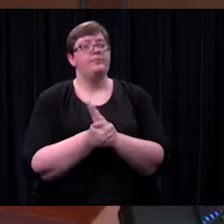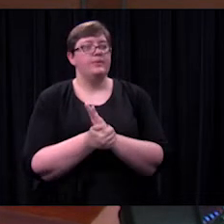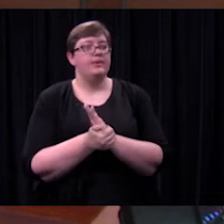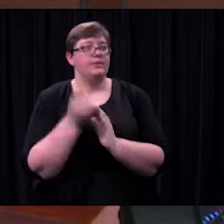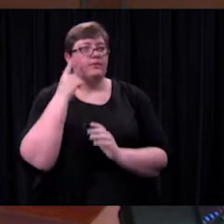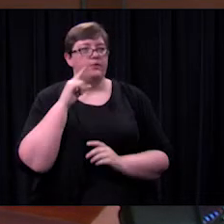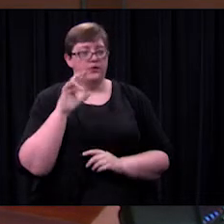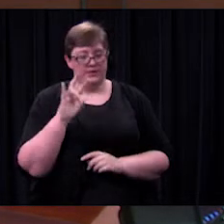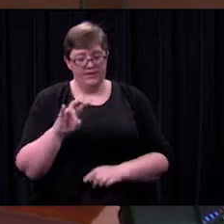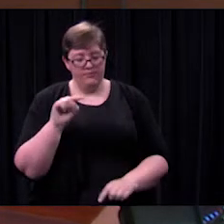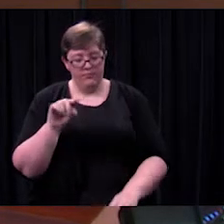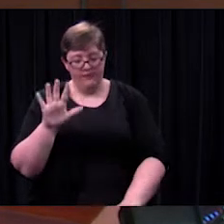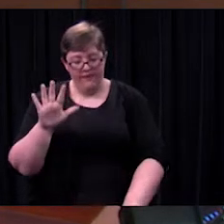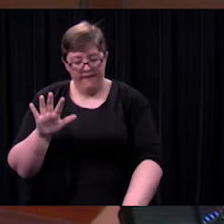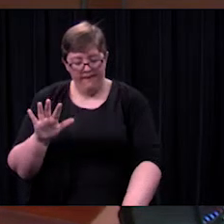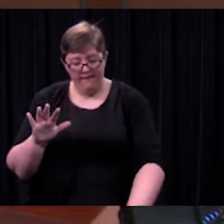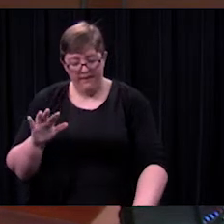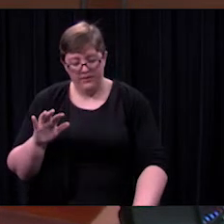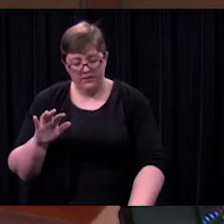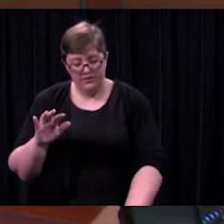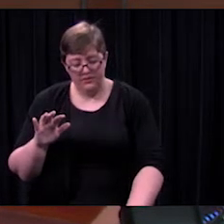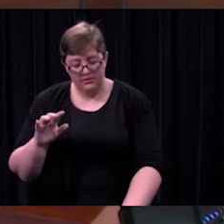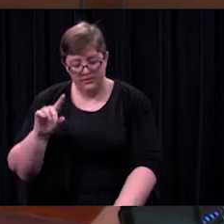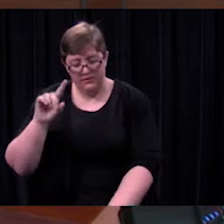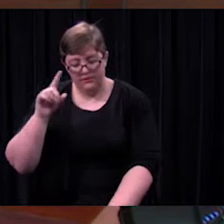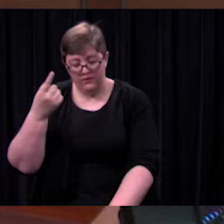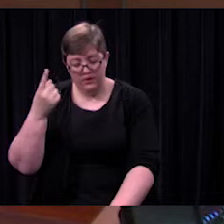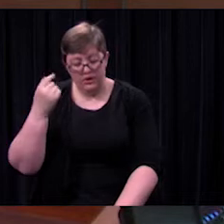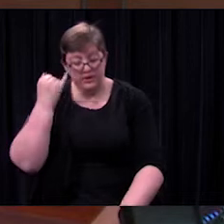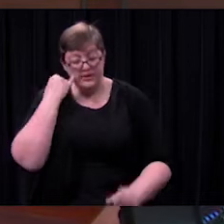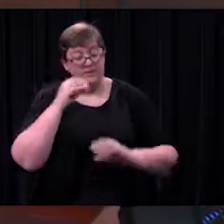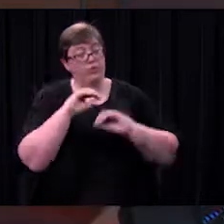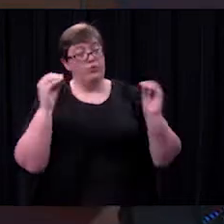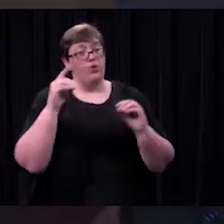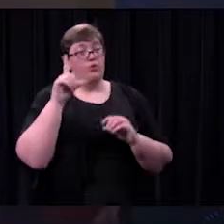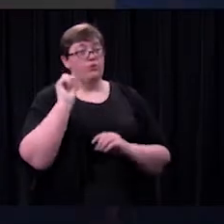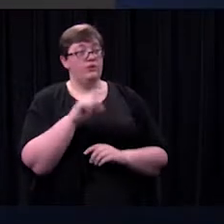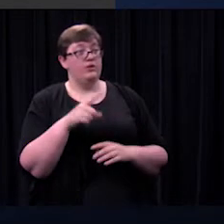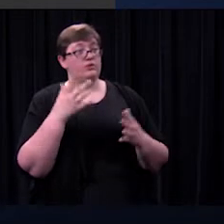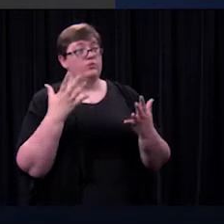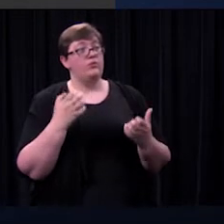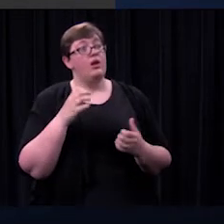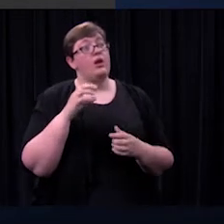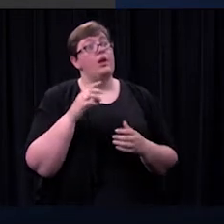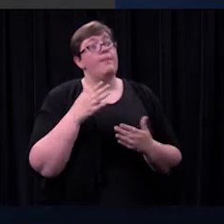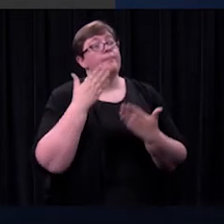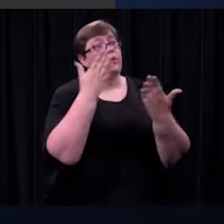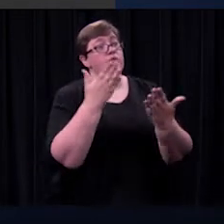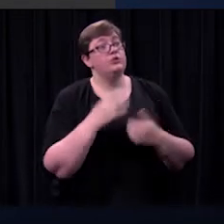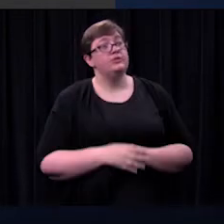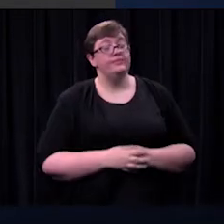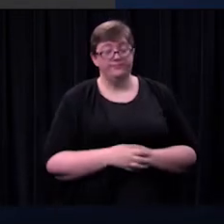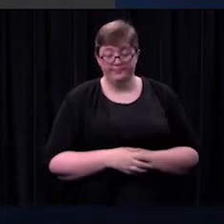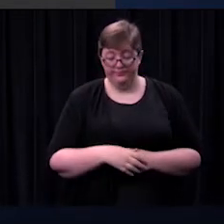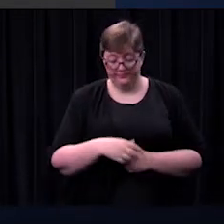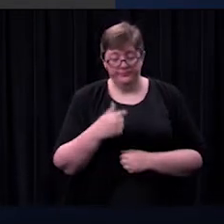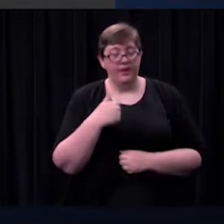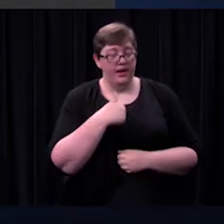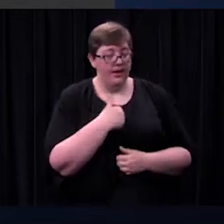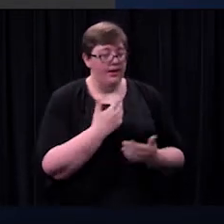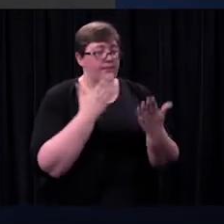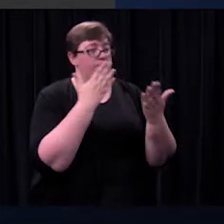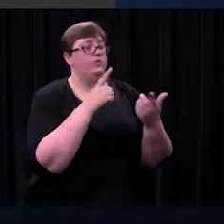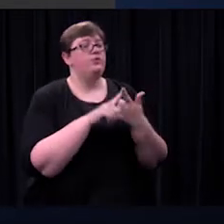second here. But first, if there's not any questions, could I get a motion? Yeah, I'll move to